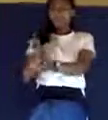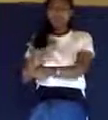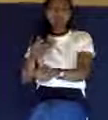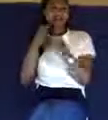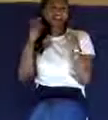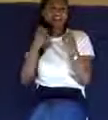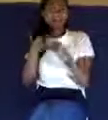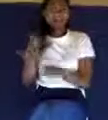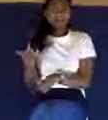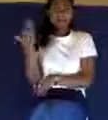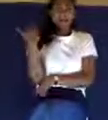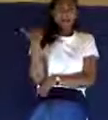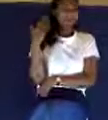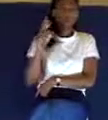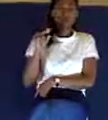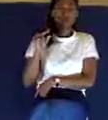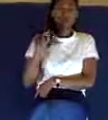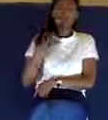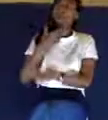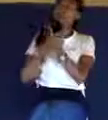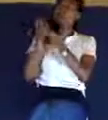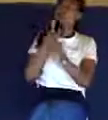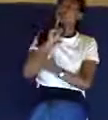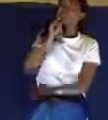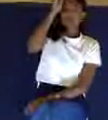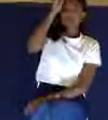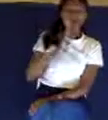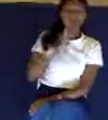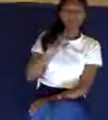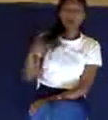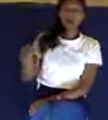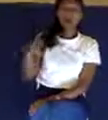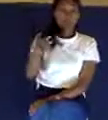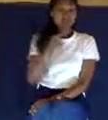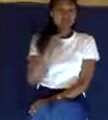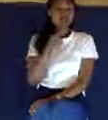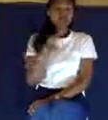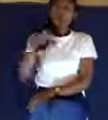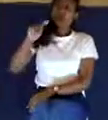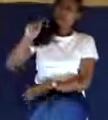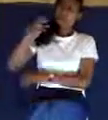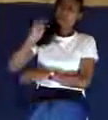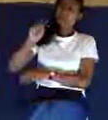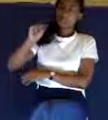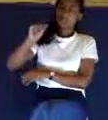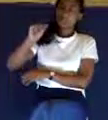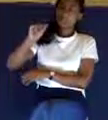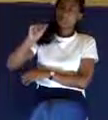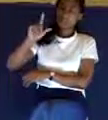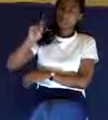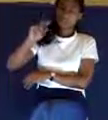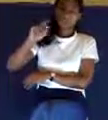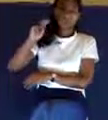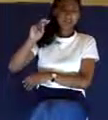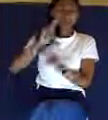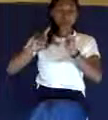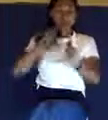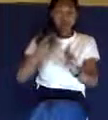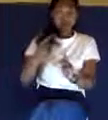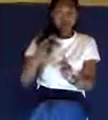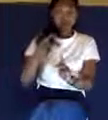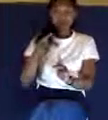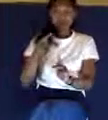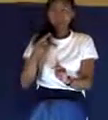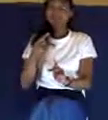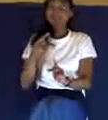You're now serving the true God. Paul said this to the Thessalonians. He said, "For from you sounded out the word of the Lord." In other